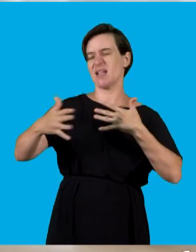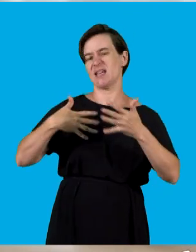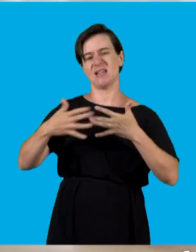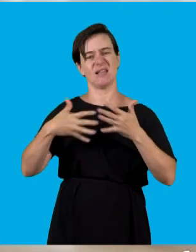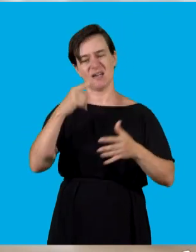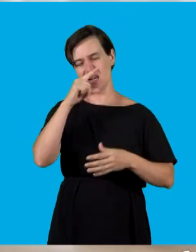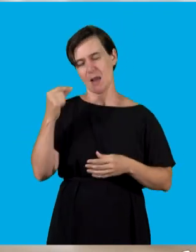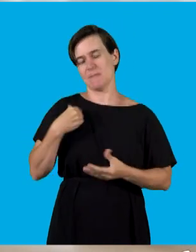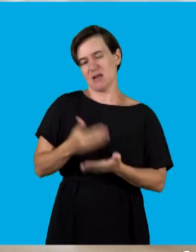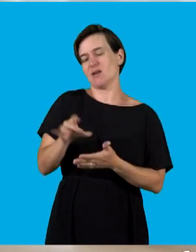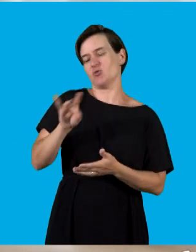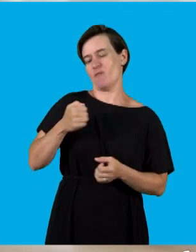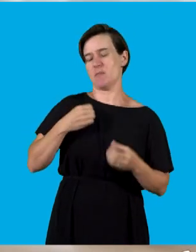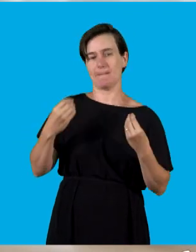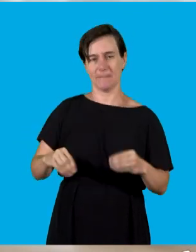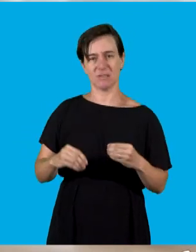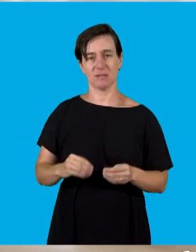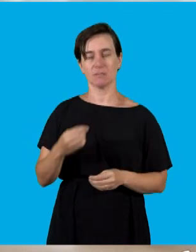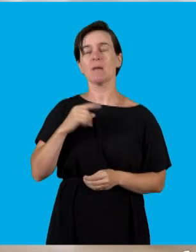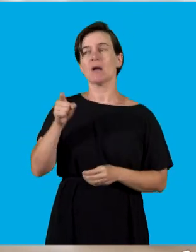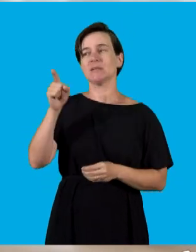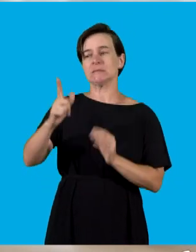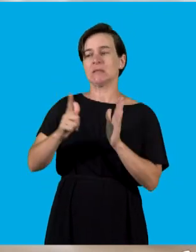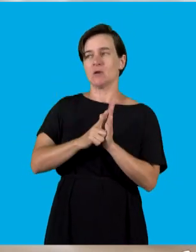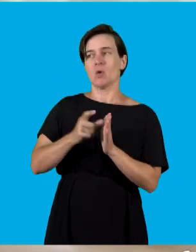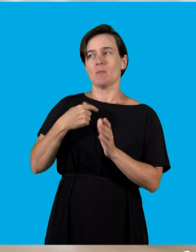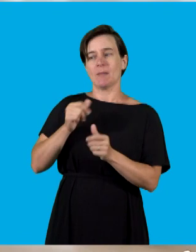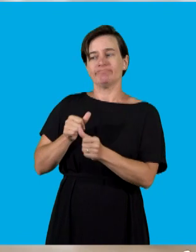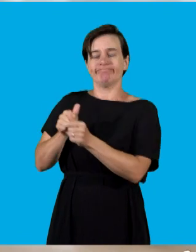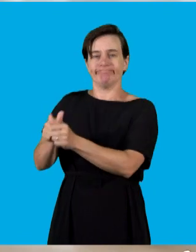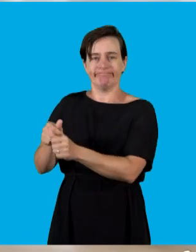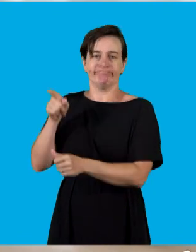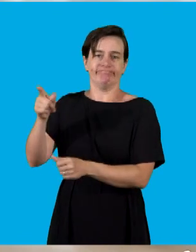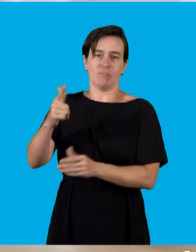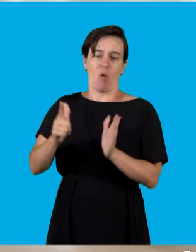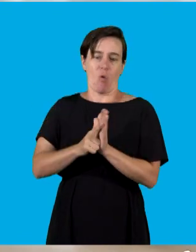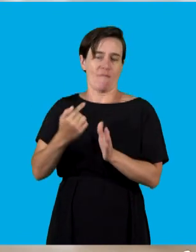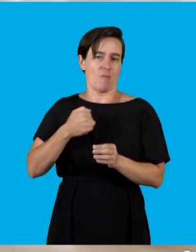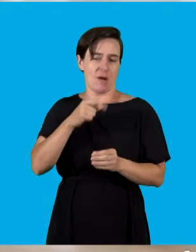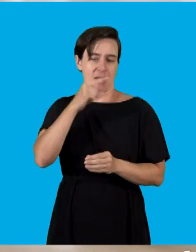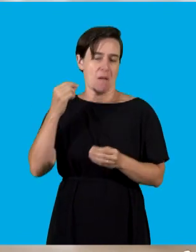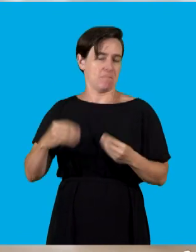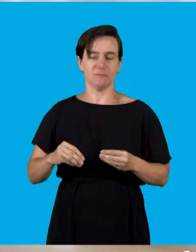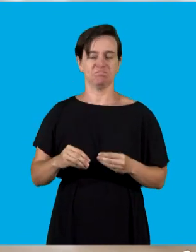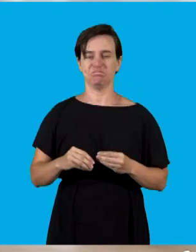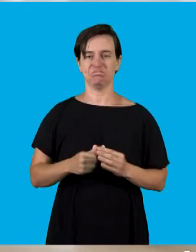your business anyhow. There are no legal requirements that you have to follow in order to name your business.